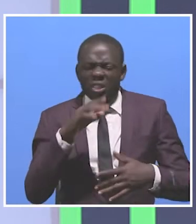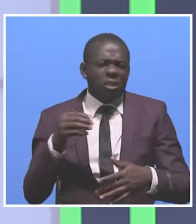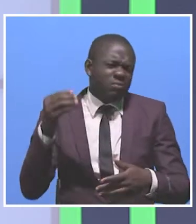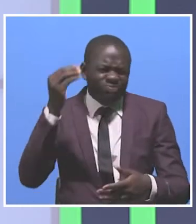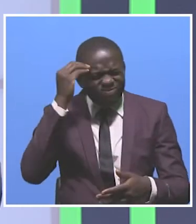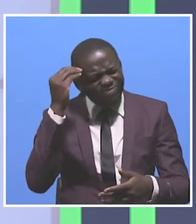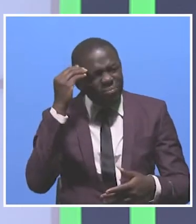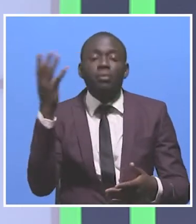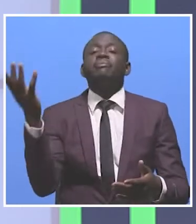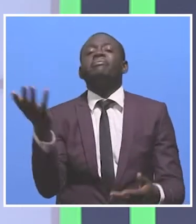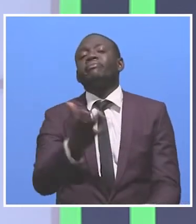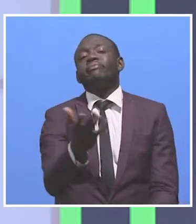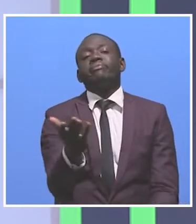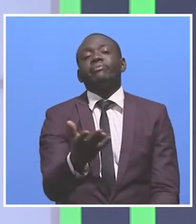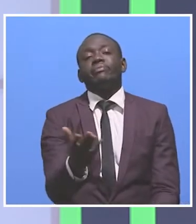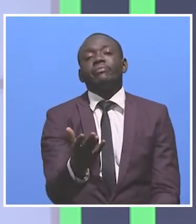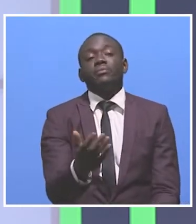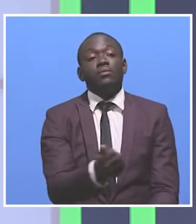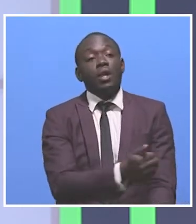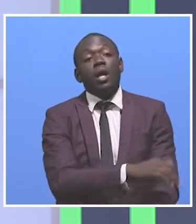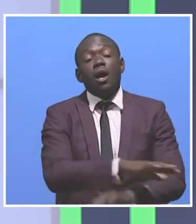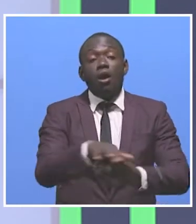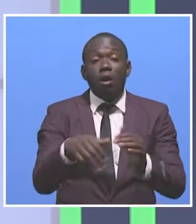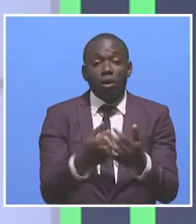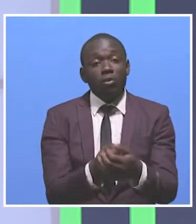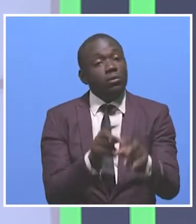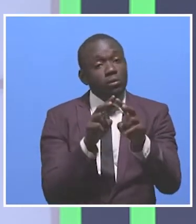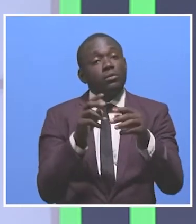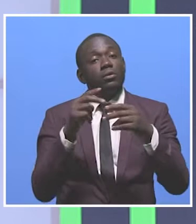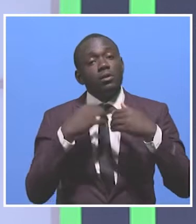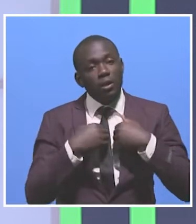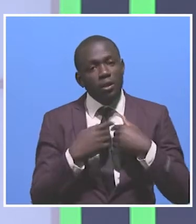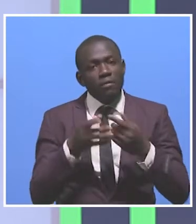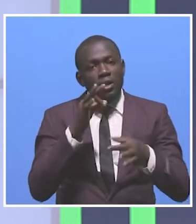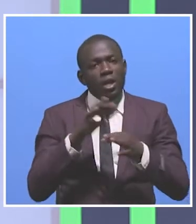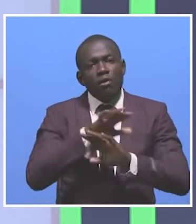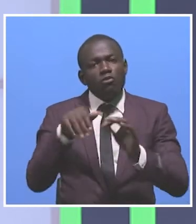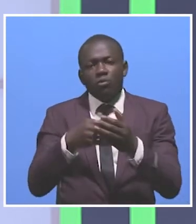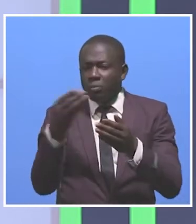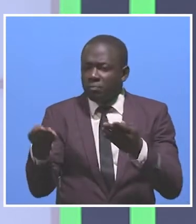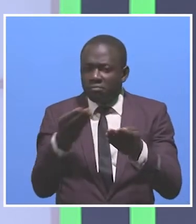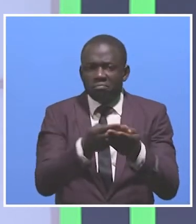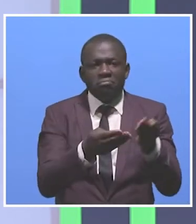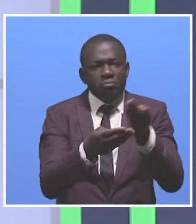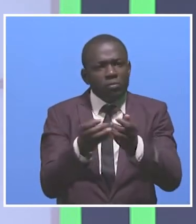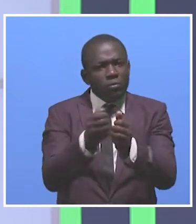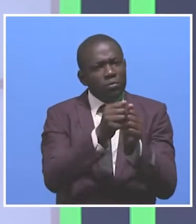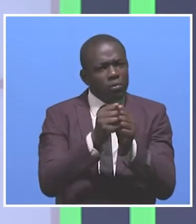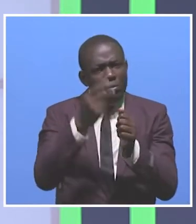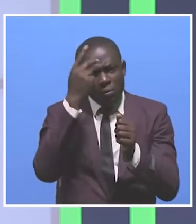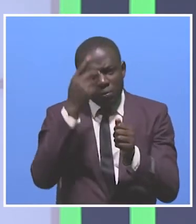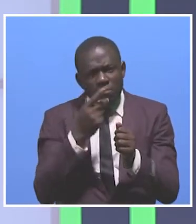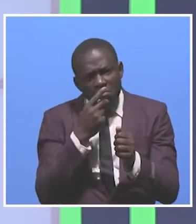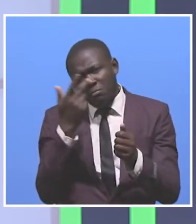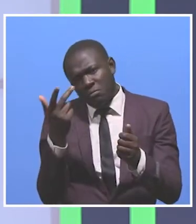Okay, and you look at every other circumstance. If everything put together with the parents and the child and you,